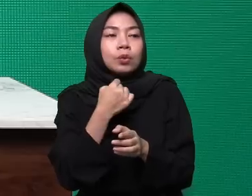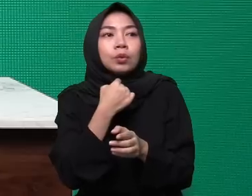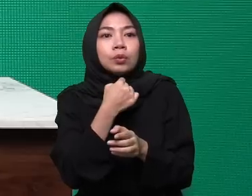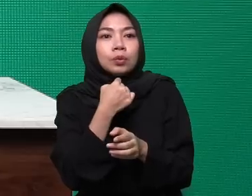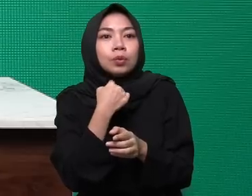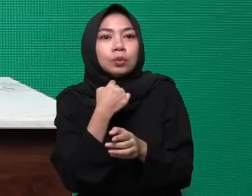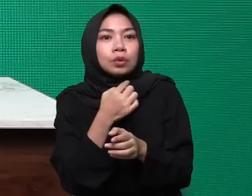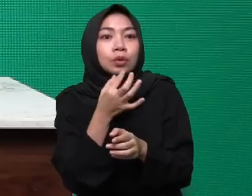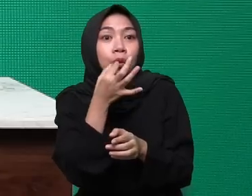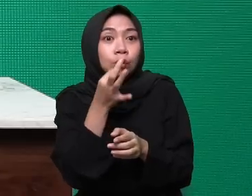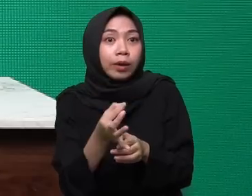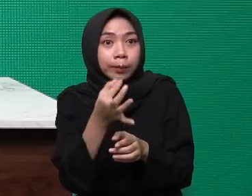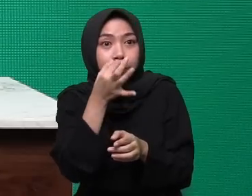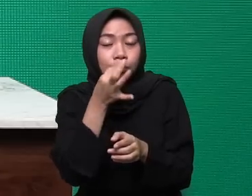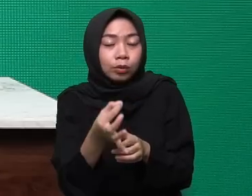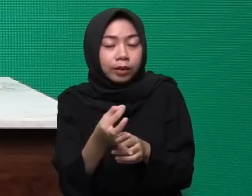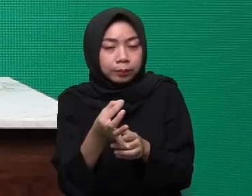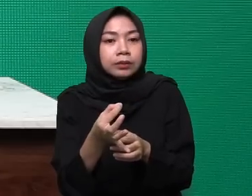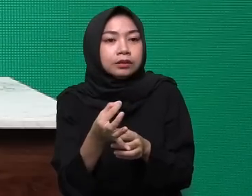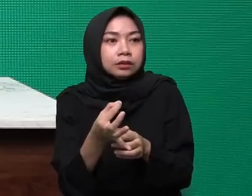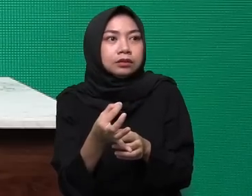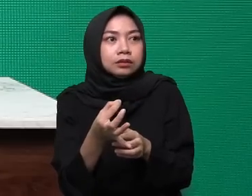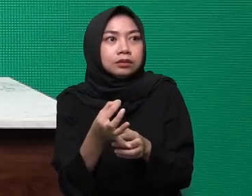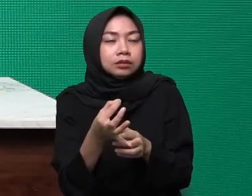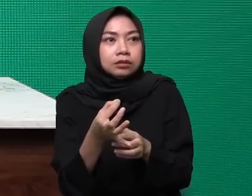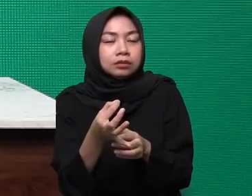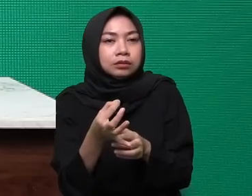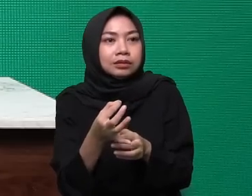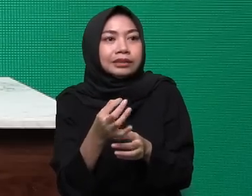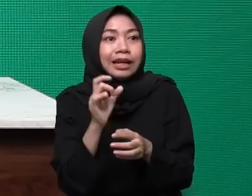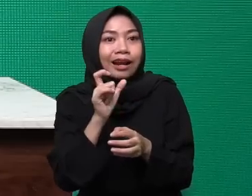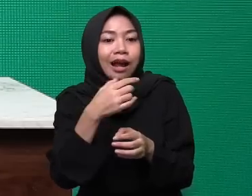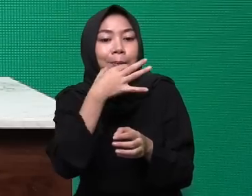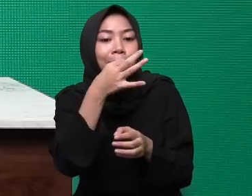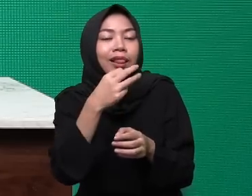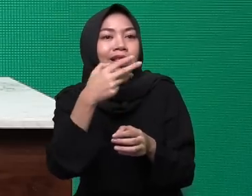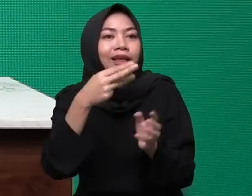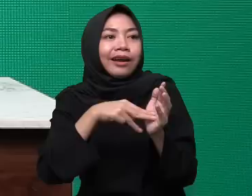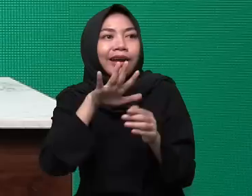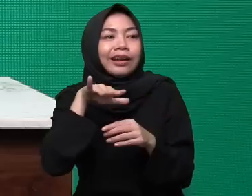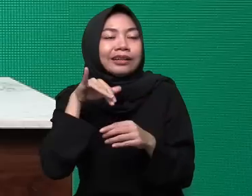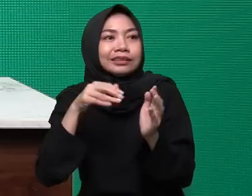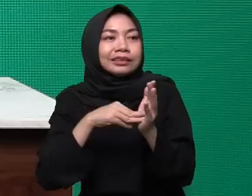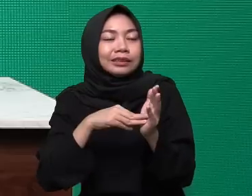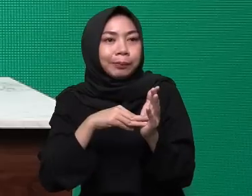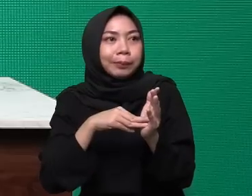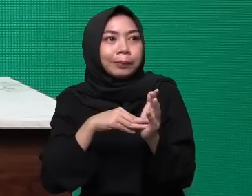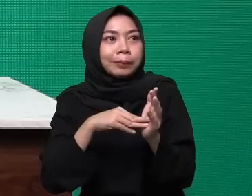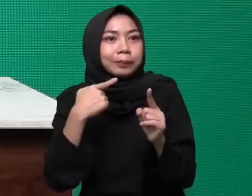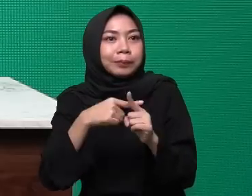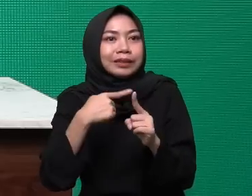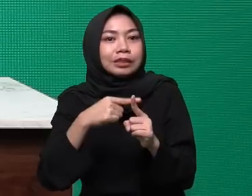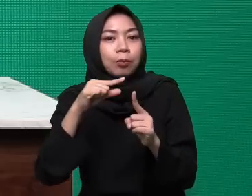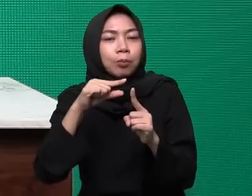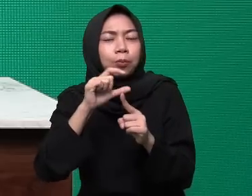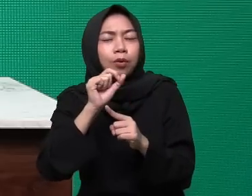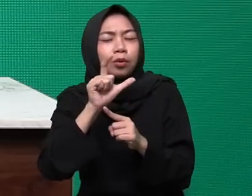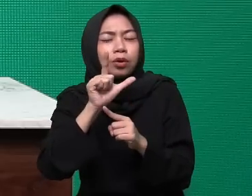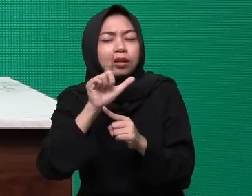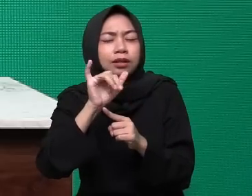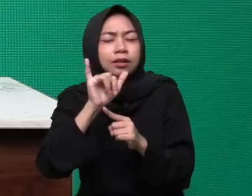swab test using reverse transcriptase enzymes and polymerase chain reactions. And